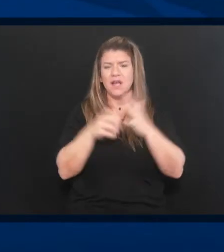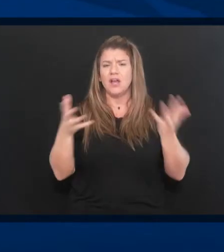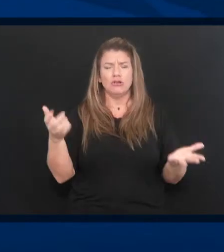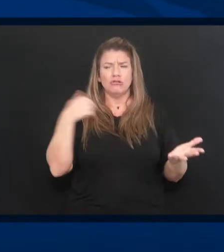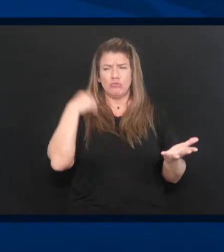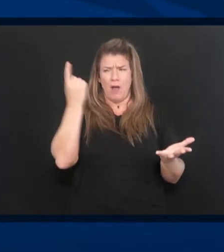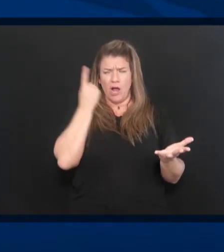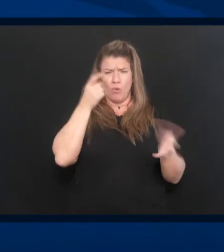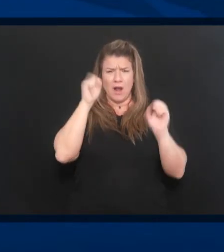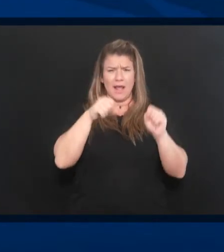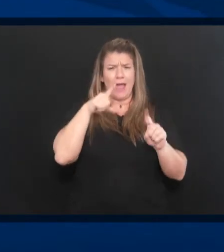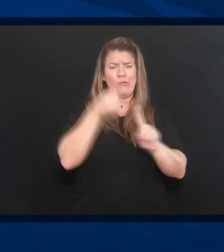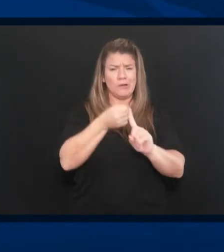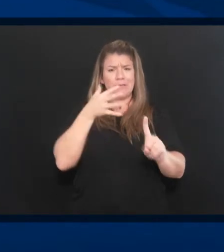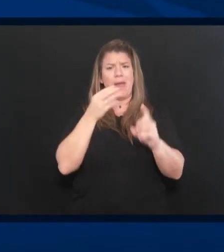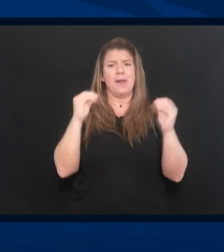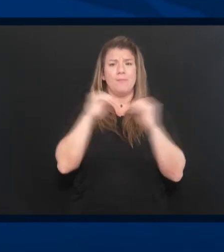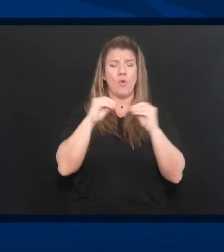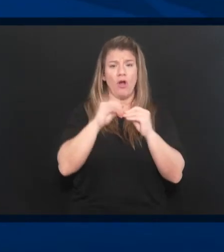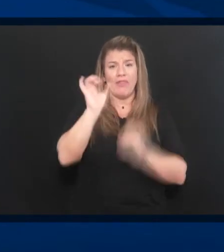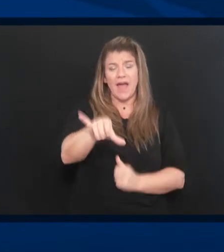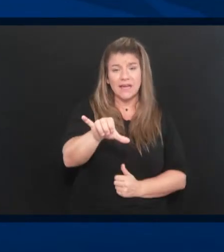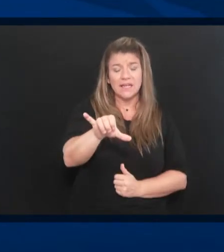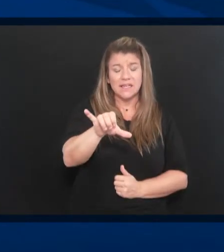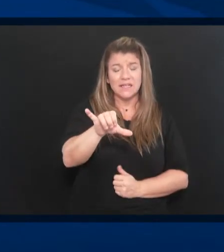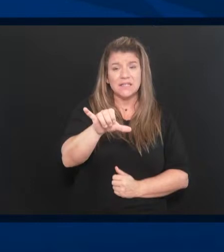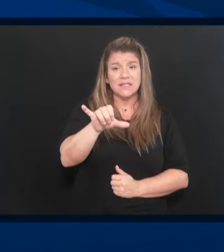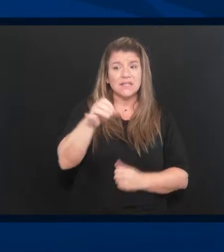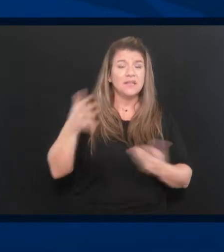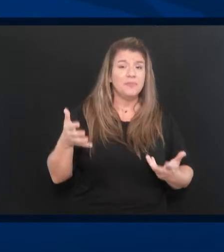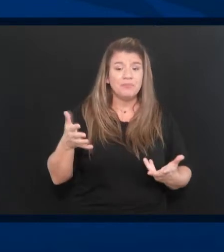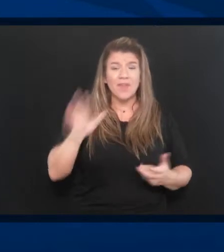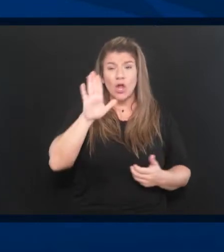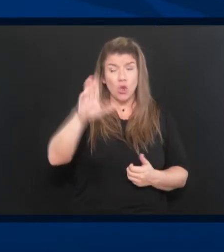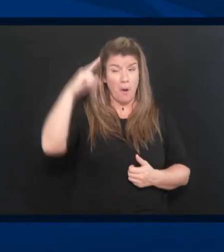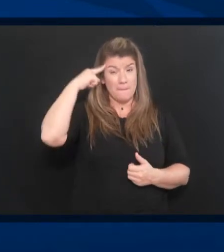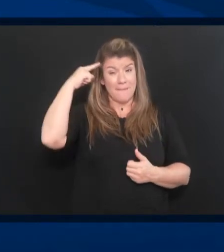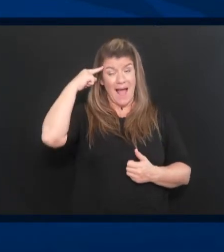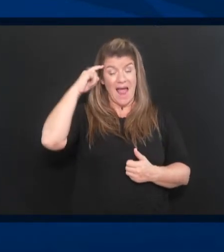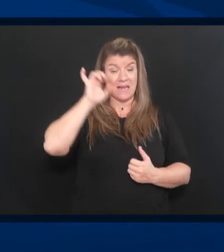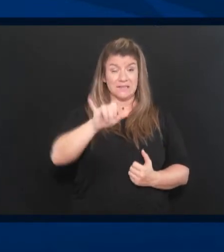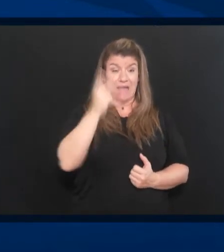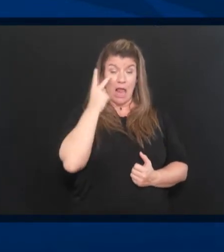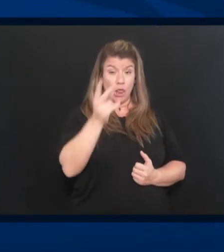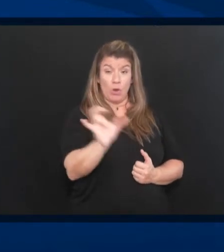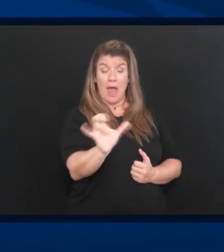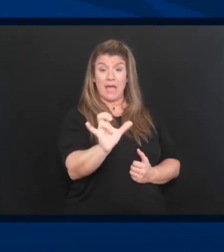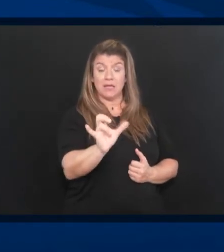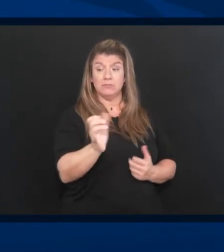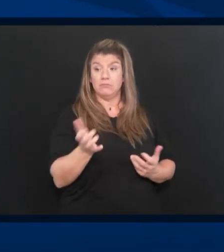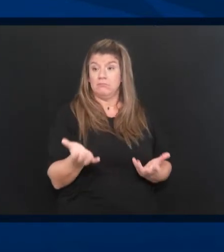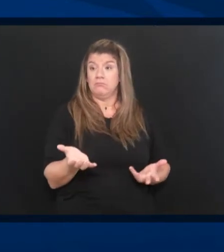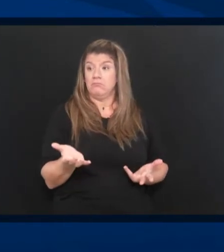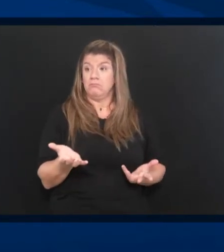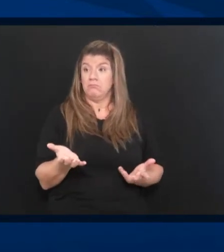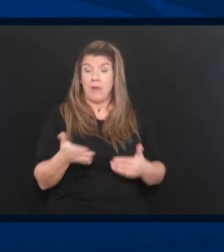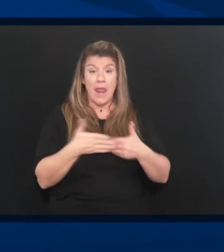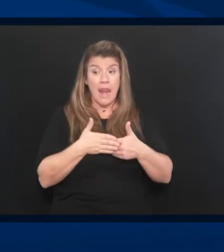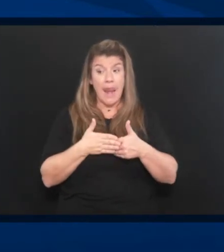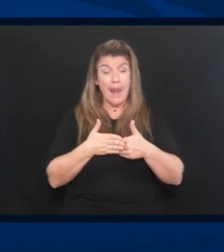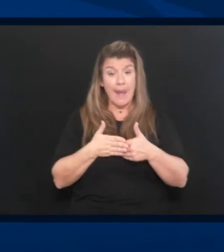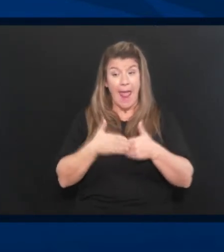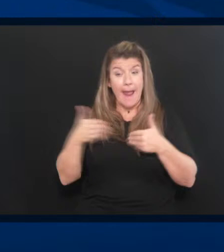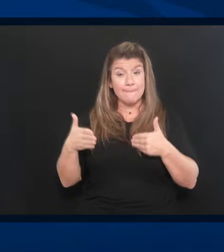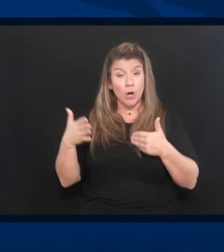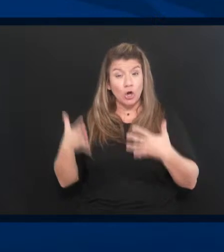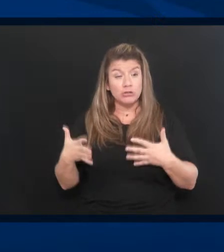you could expound on that a little bit more. You know, in your mind, does that look like, you know, neighbors being at odds